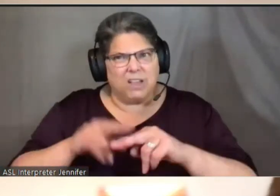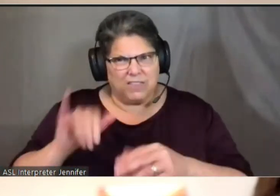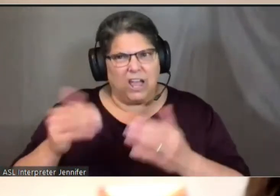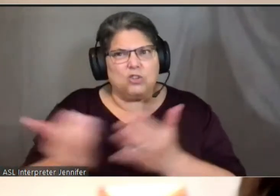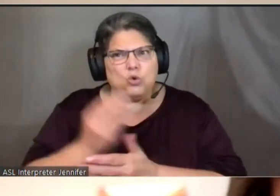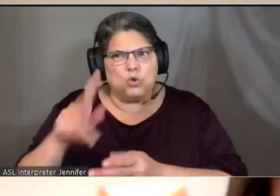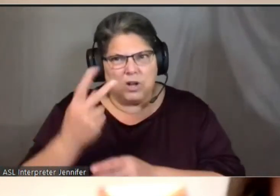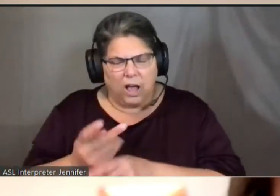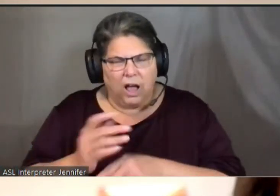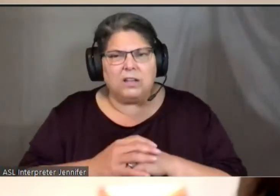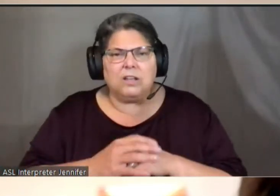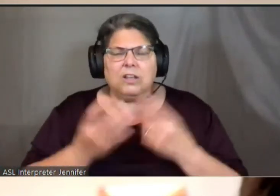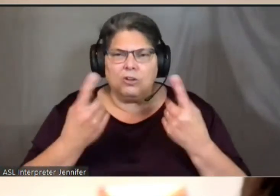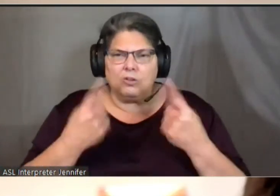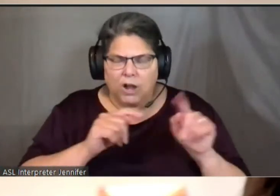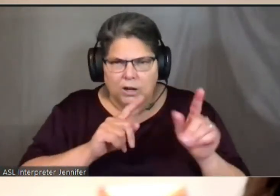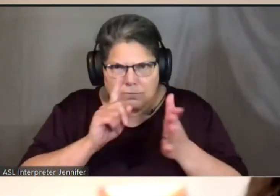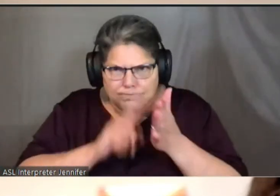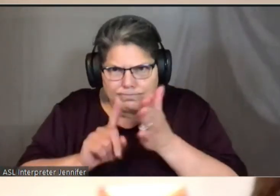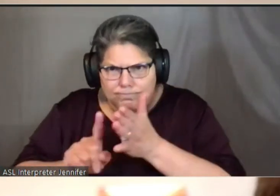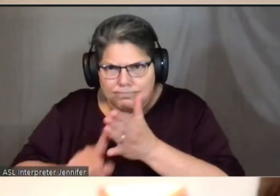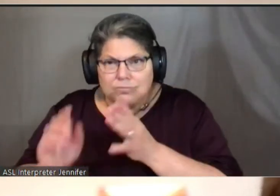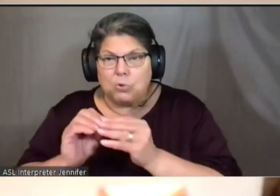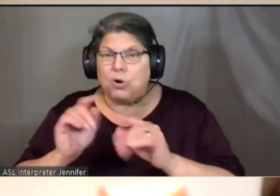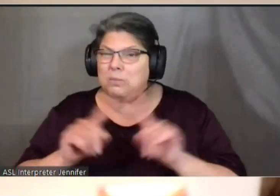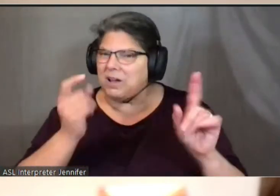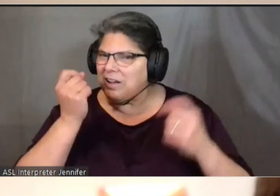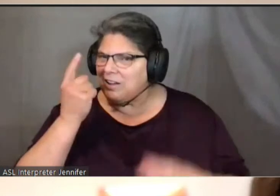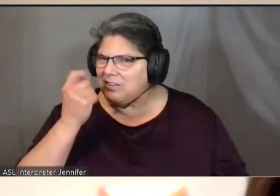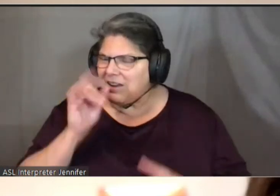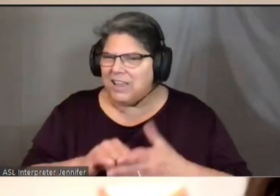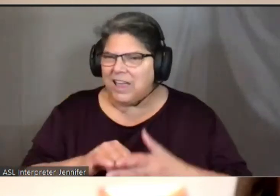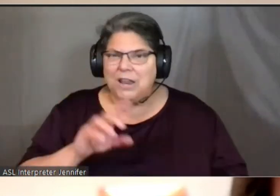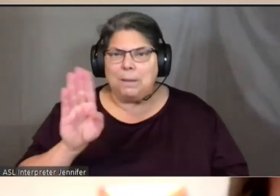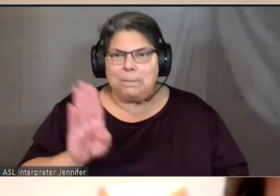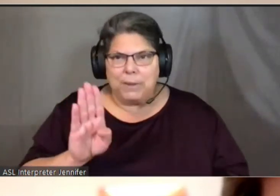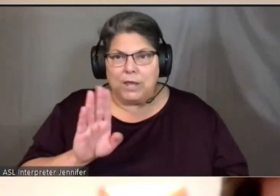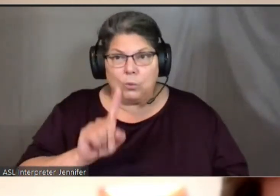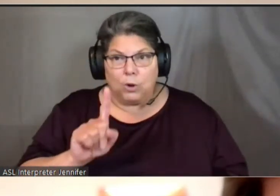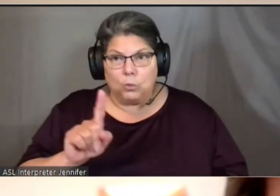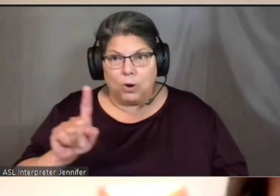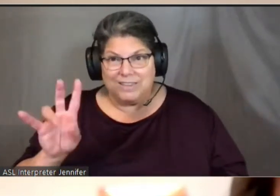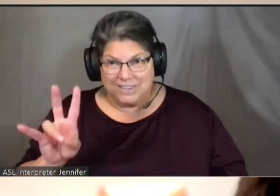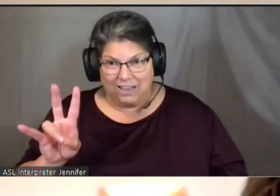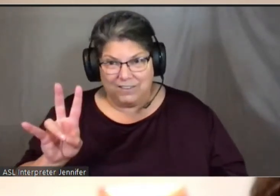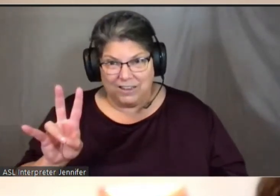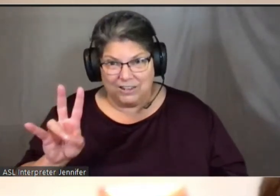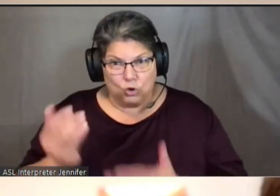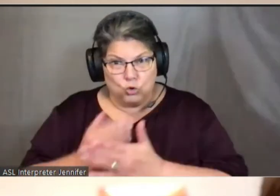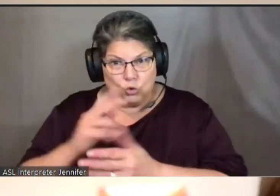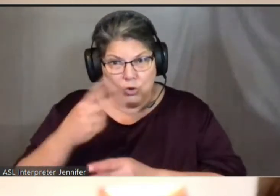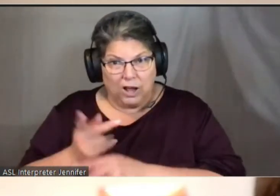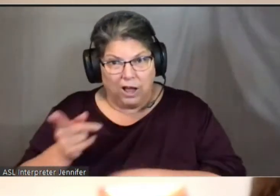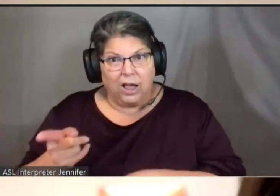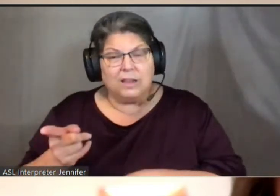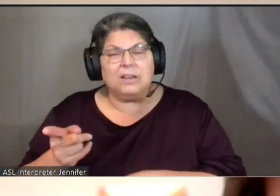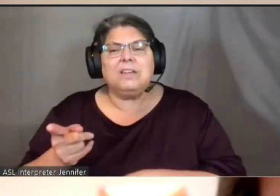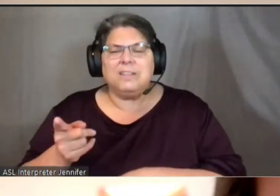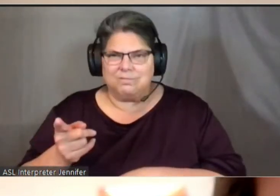data. But I want to remind everybody that this B117 variant was responsible for